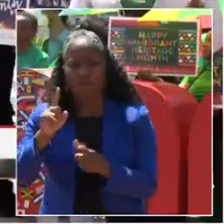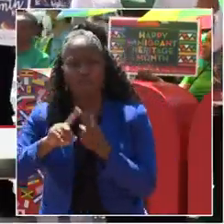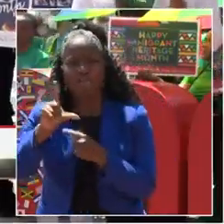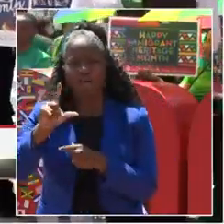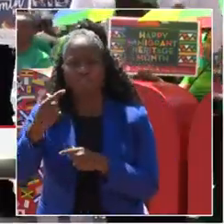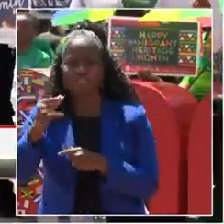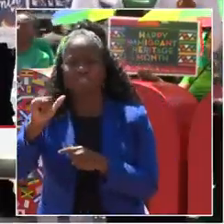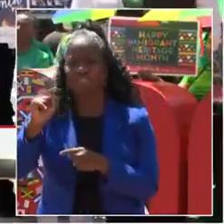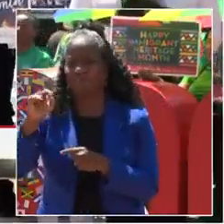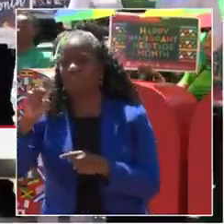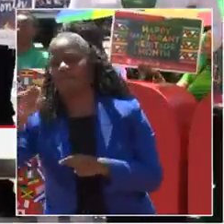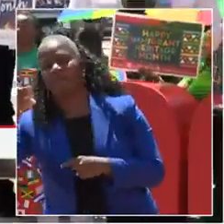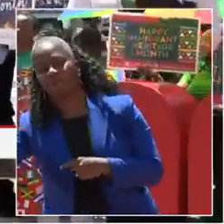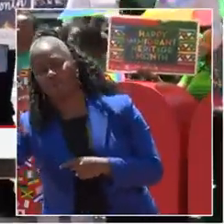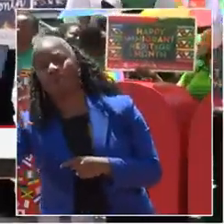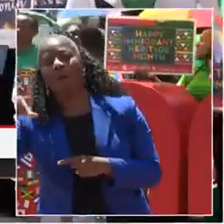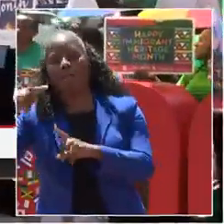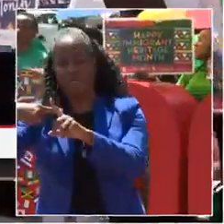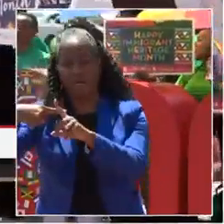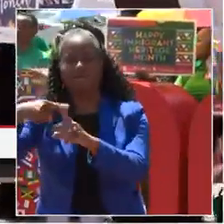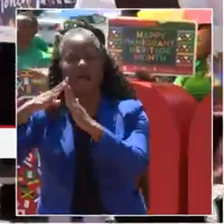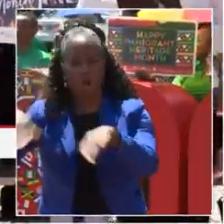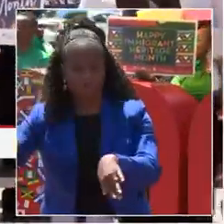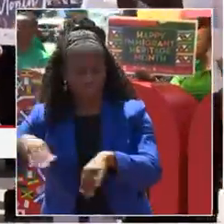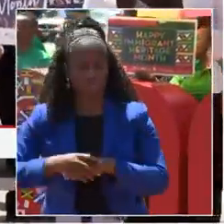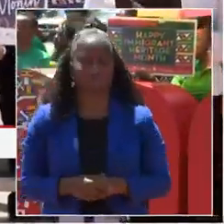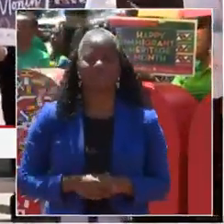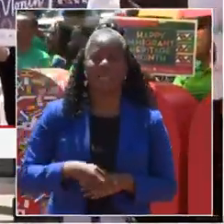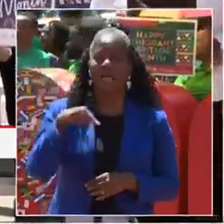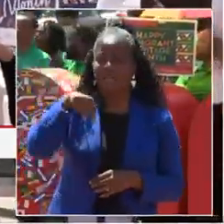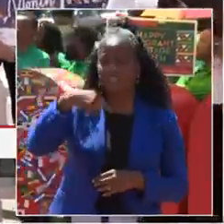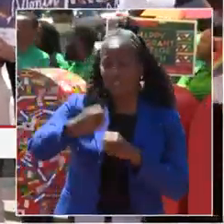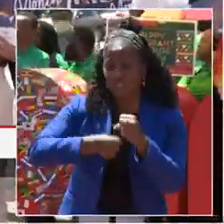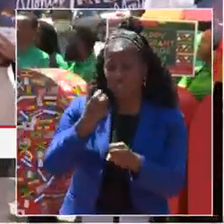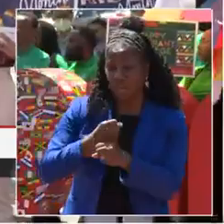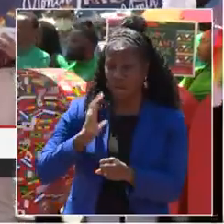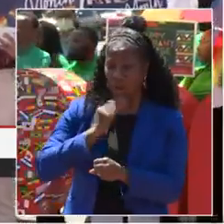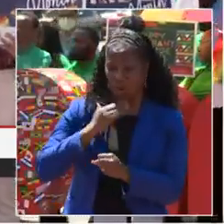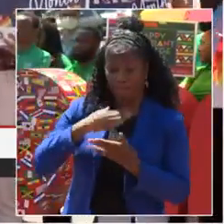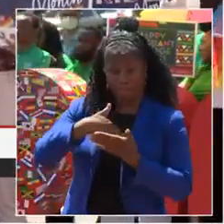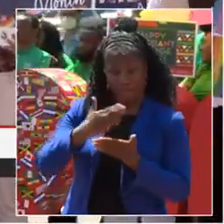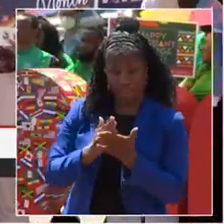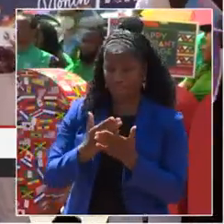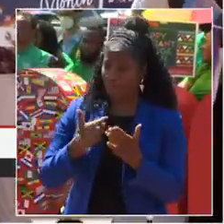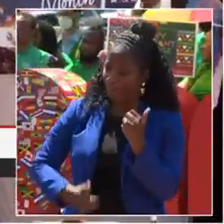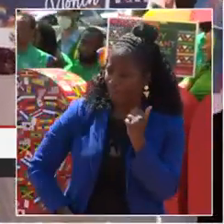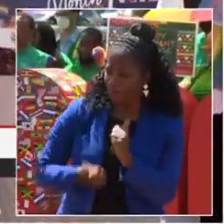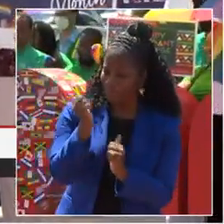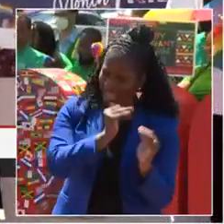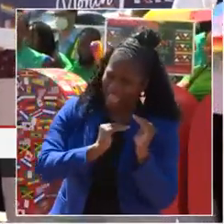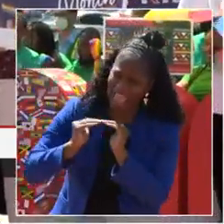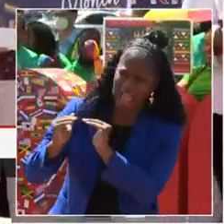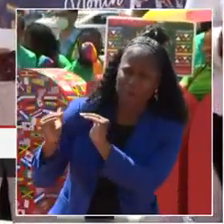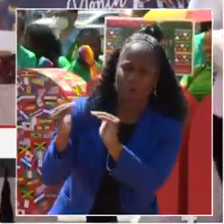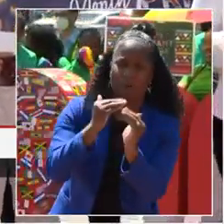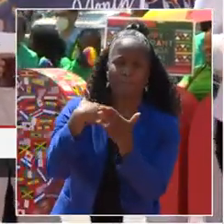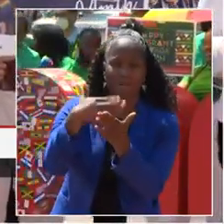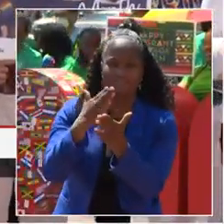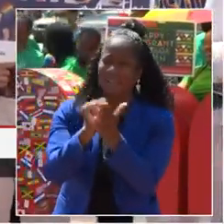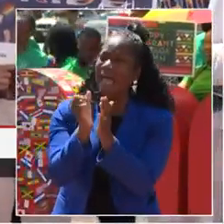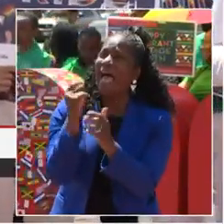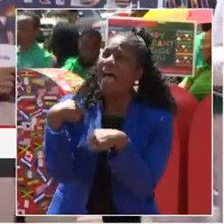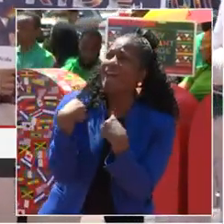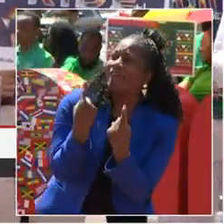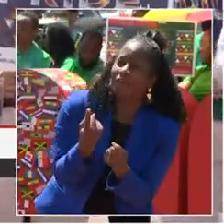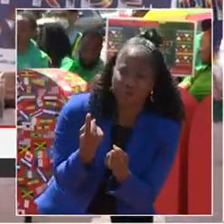LGBTQ plus housing. And this year, in this year's budget, the most equitable budget ever crafted in